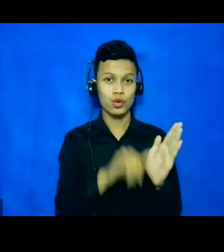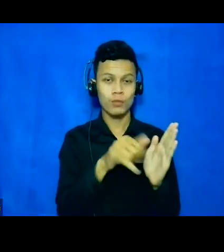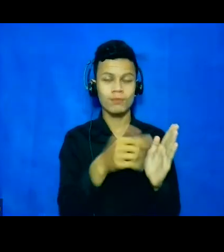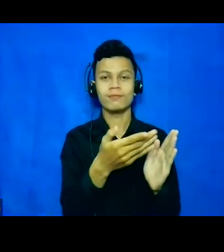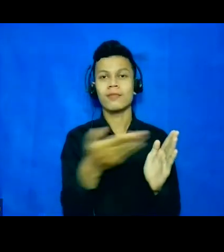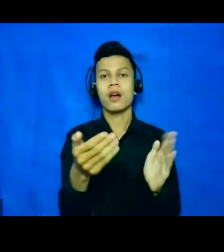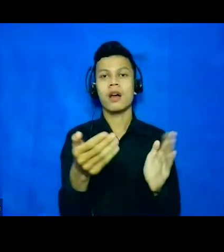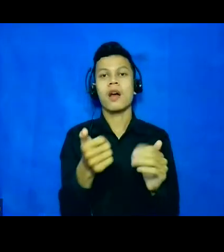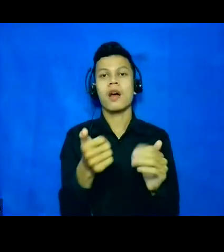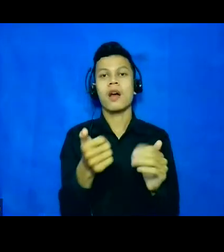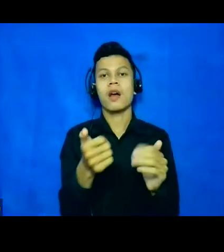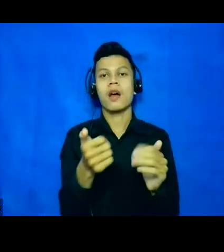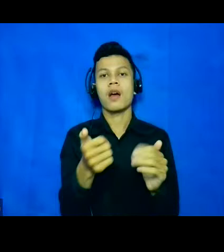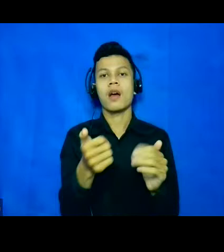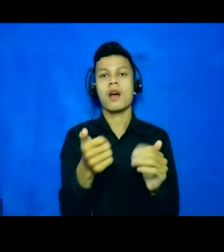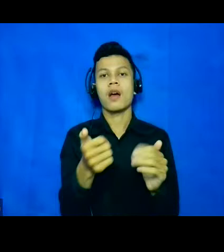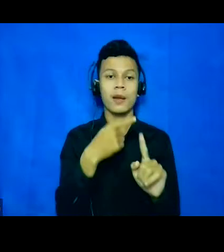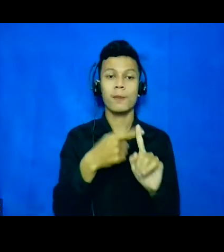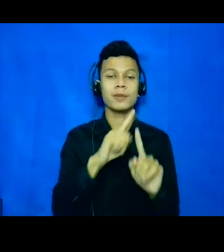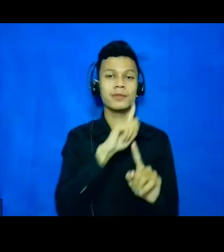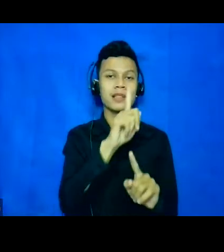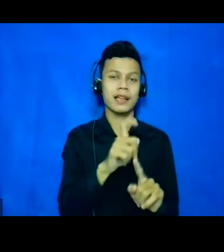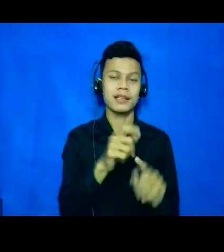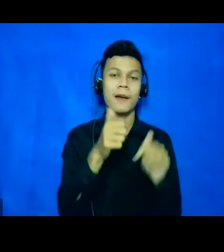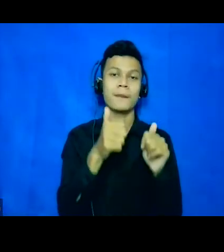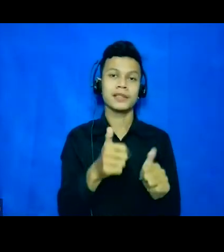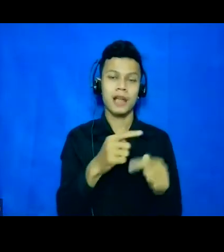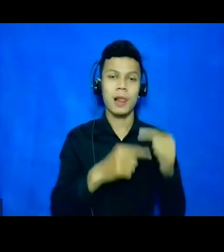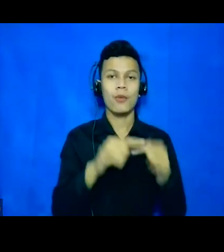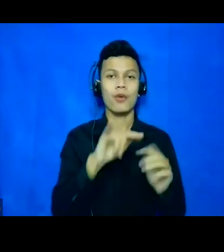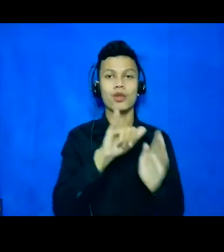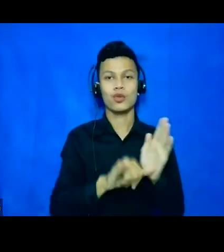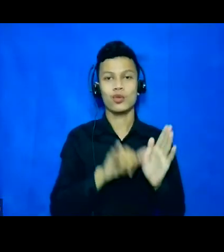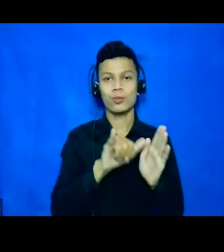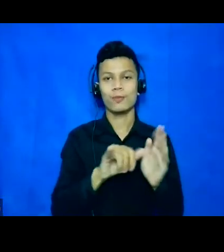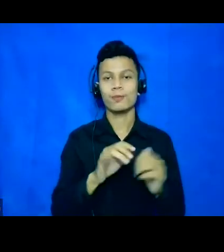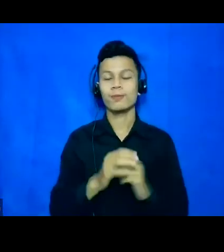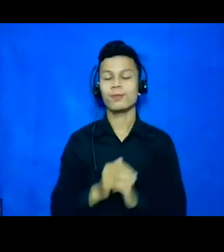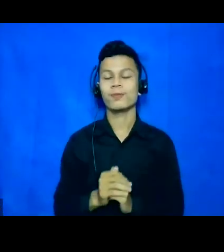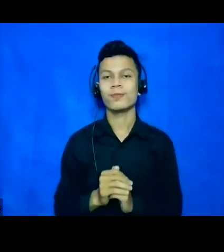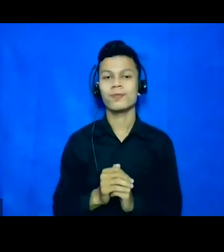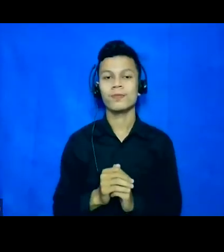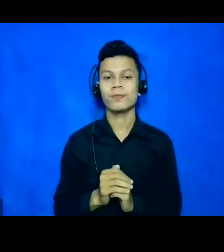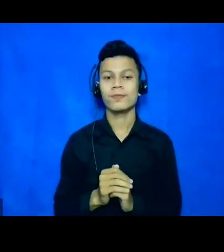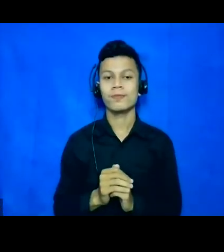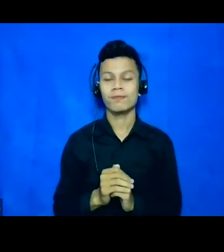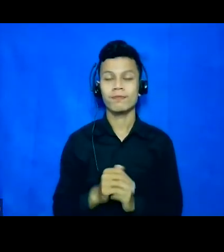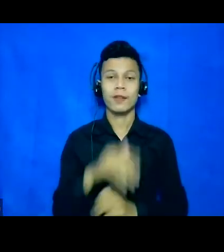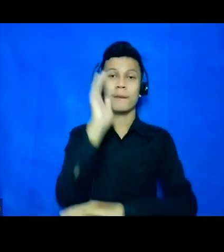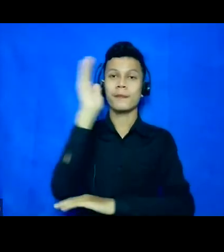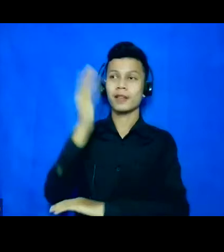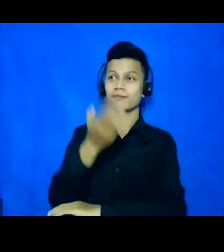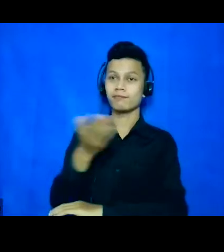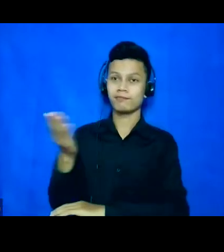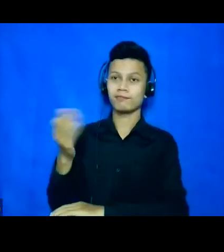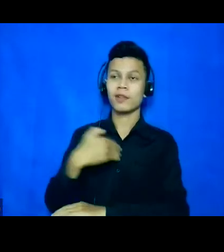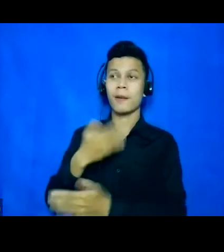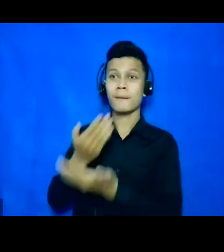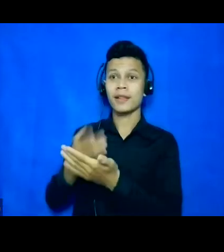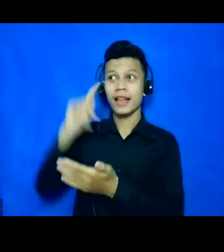questions there. And for all the speakers, we humbly request you to be mindful of the time. I will remind you to go over a speech